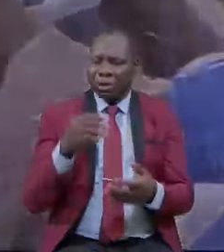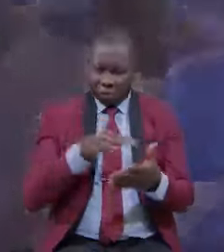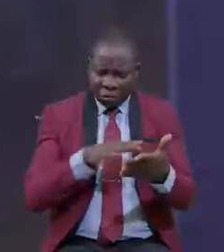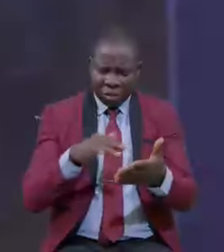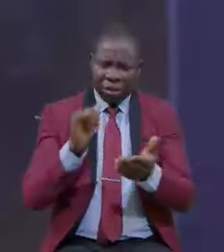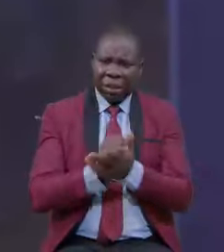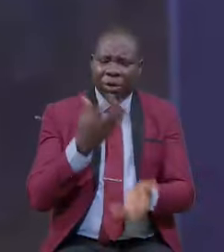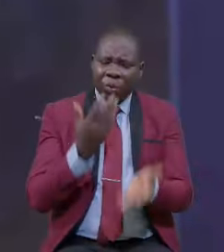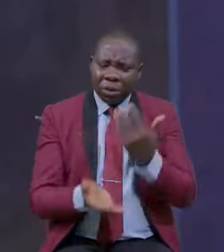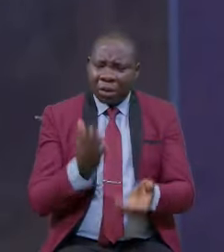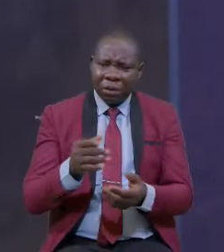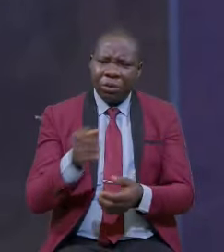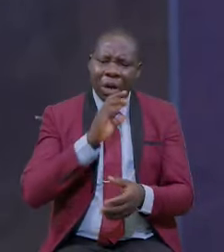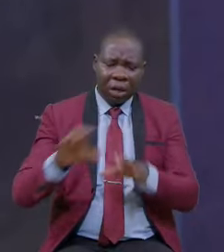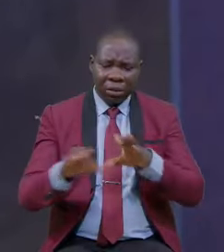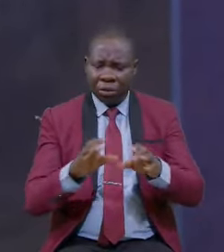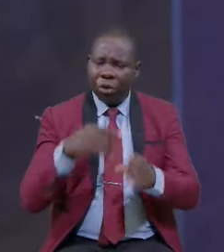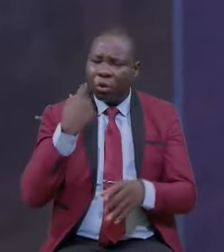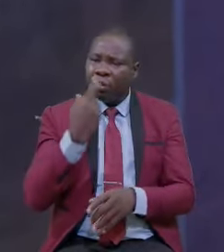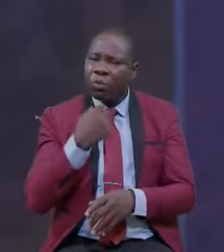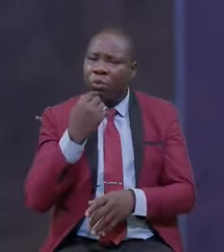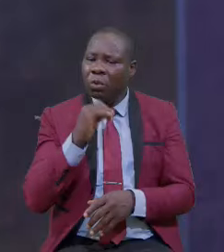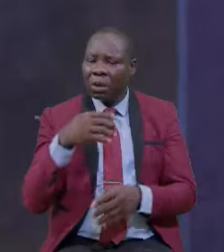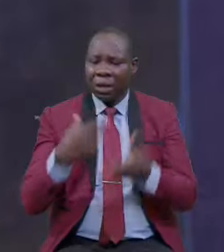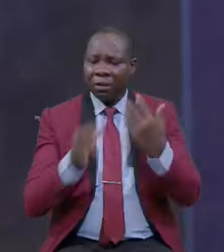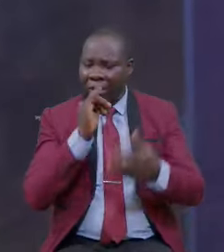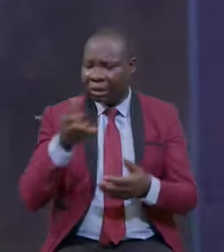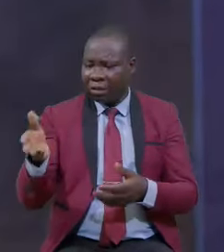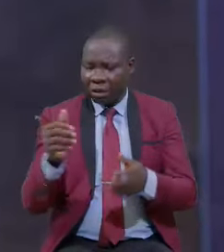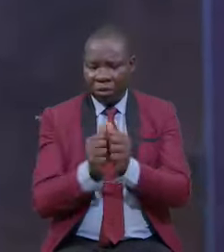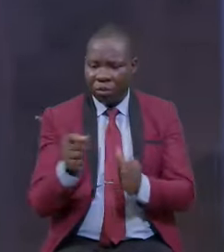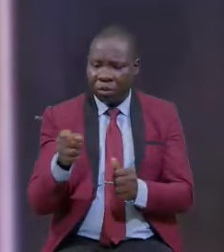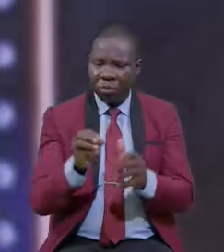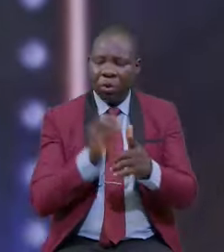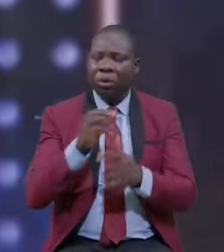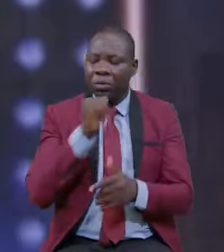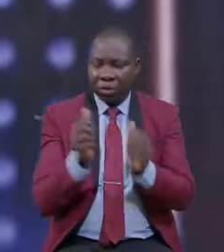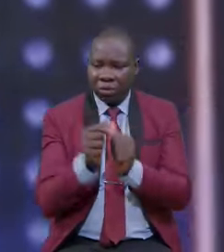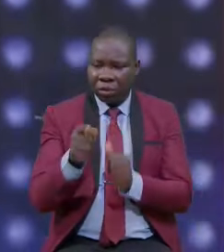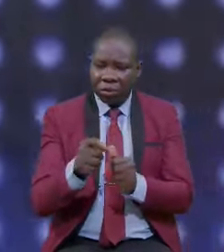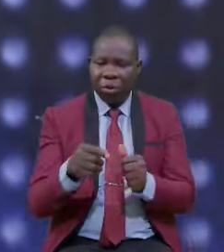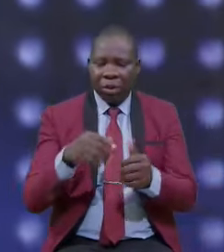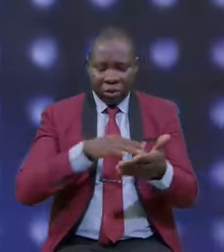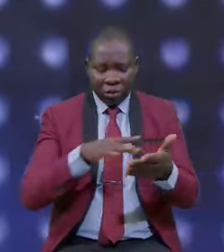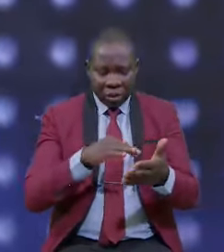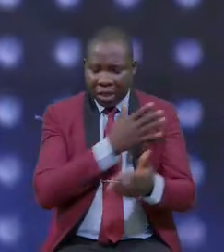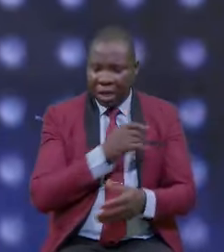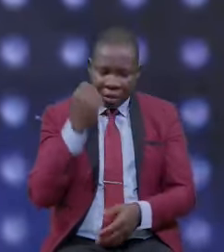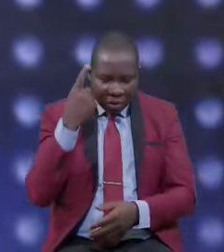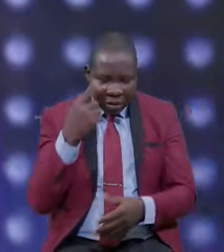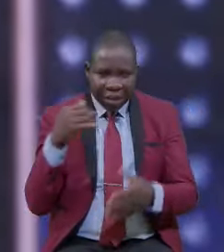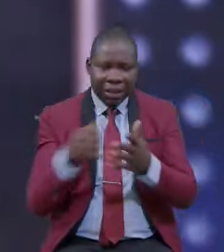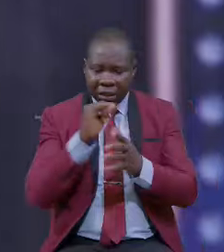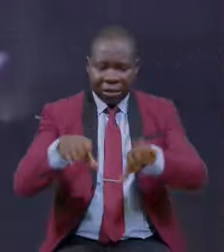not there with you, study, understand. It's appointed unto men once to die.